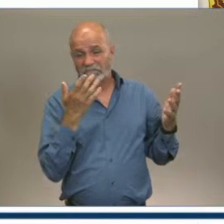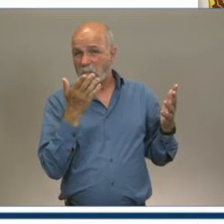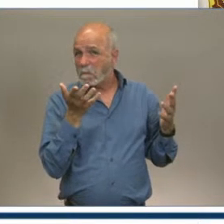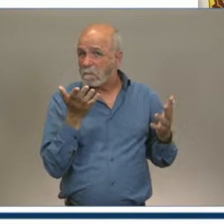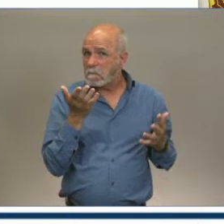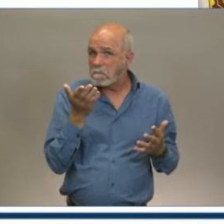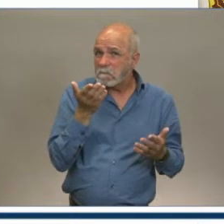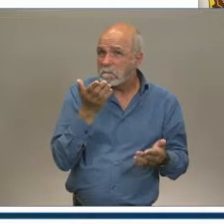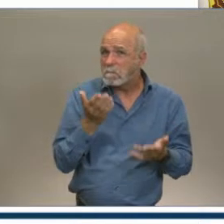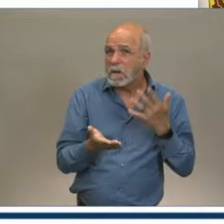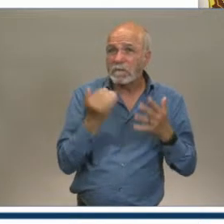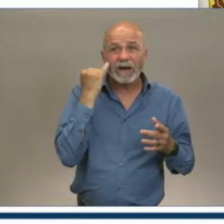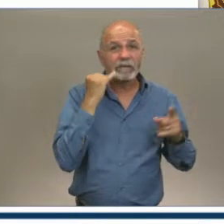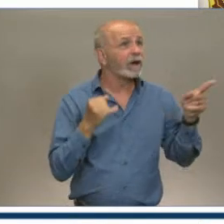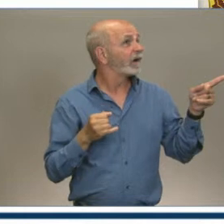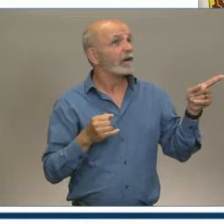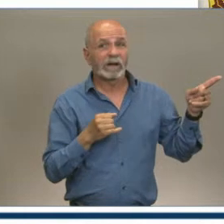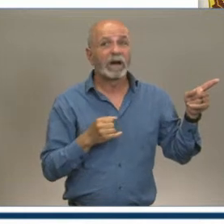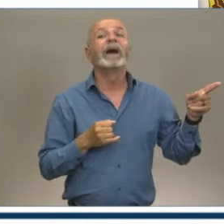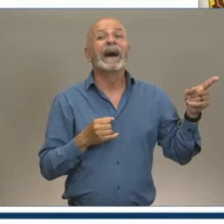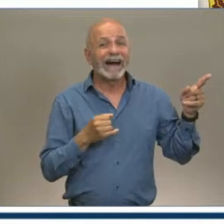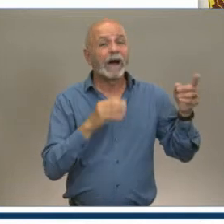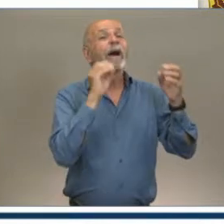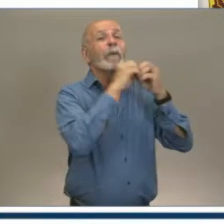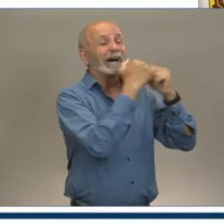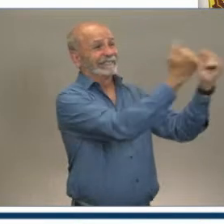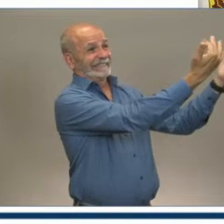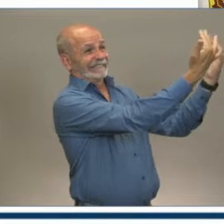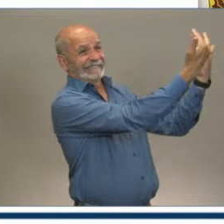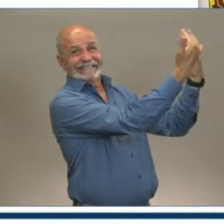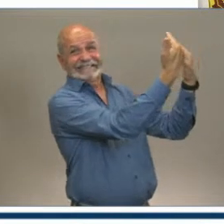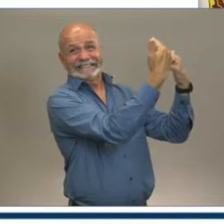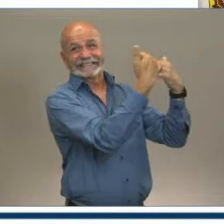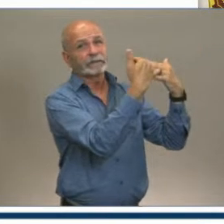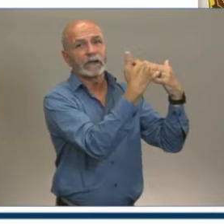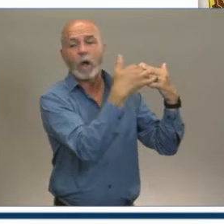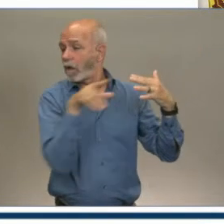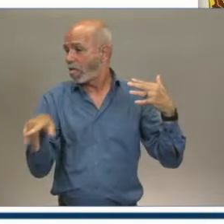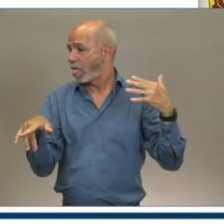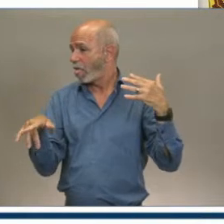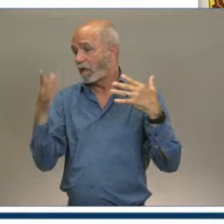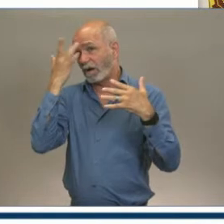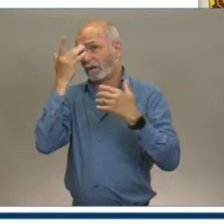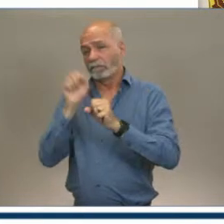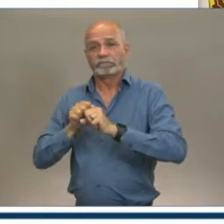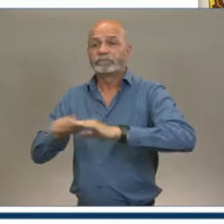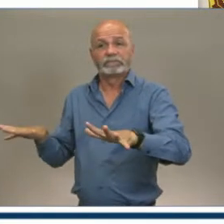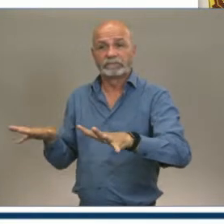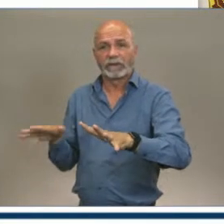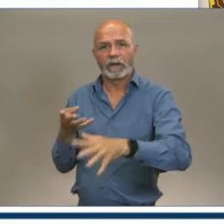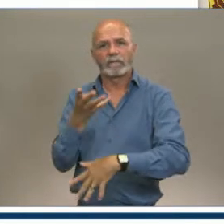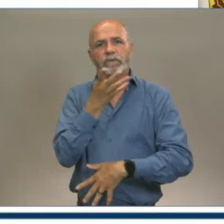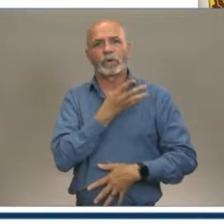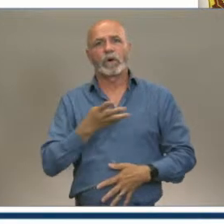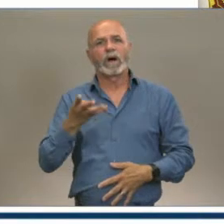outbreak because somehow we haven't been able to get our act together as 4 provinces as opposed to